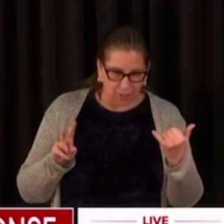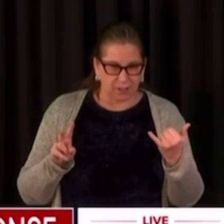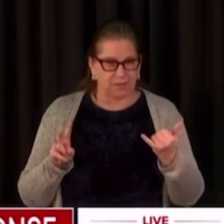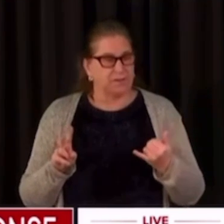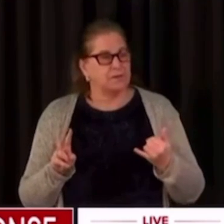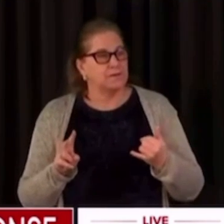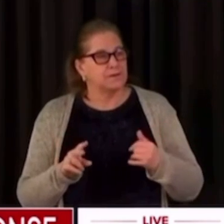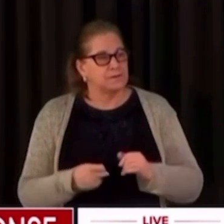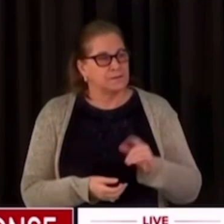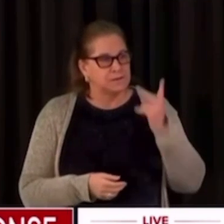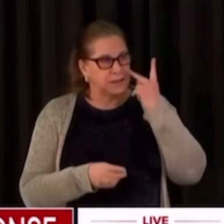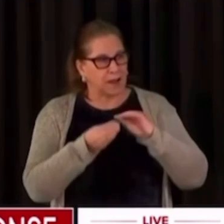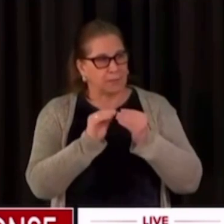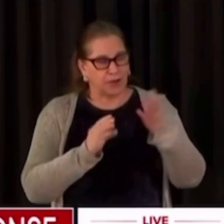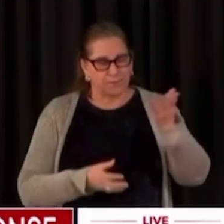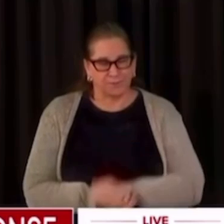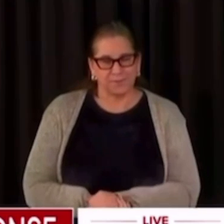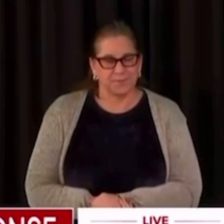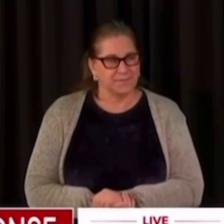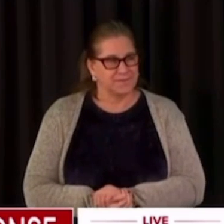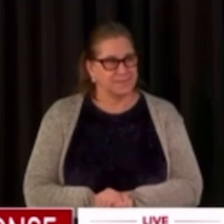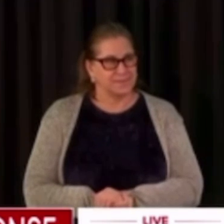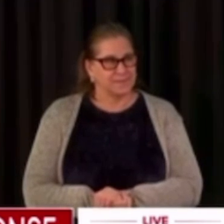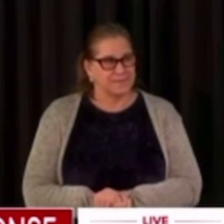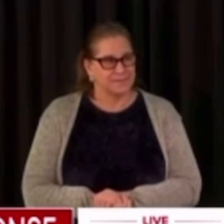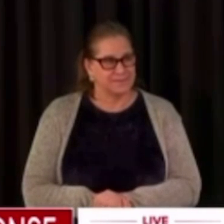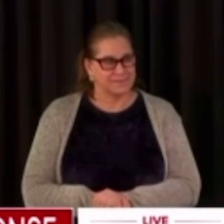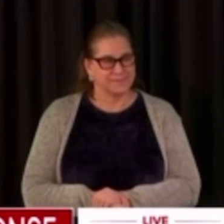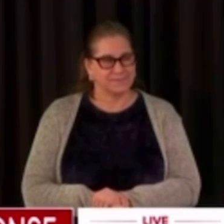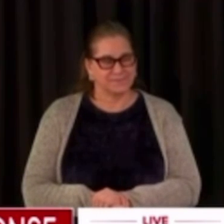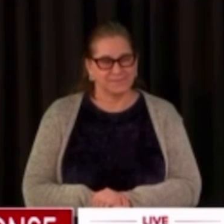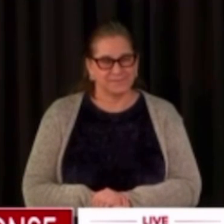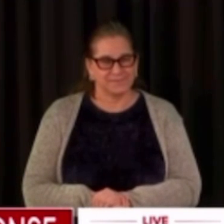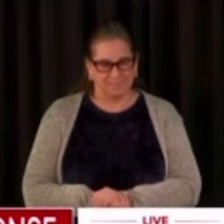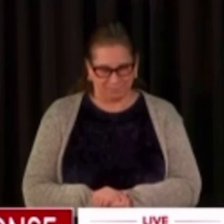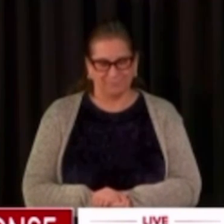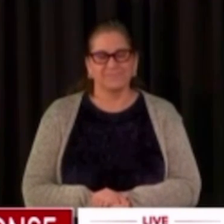855-363-0333. That's it? Yep, at 1 o'clock. That's it. Okay.